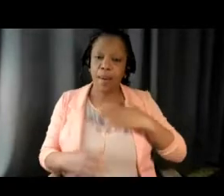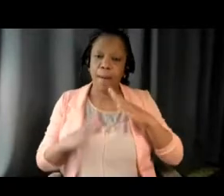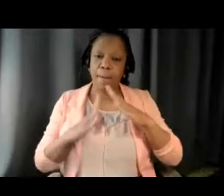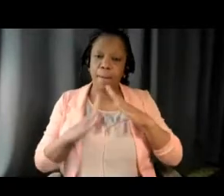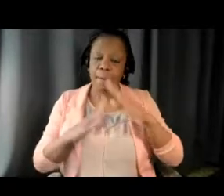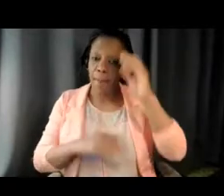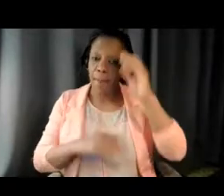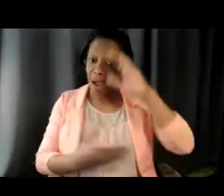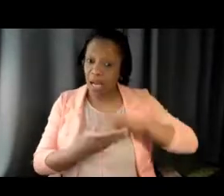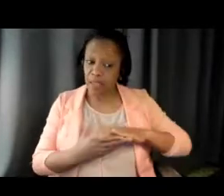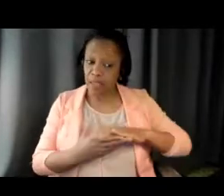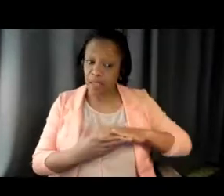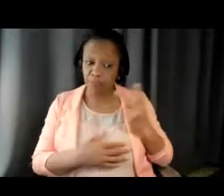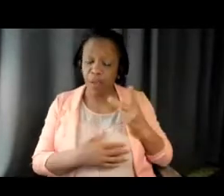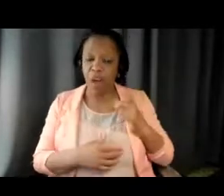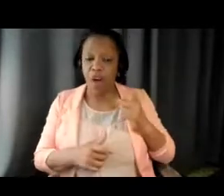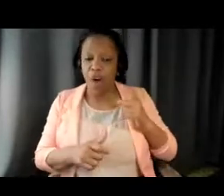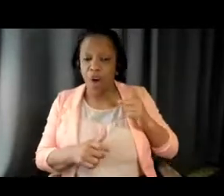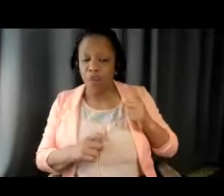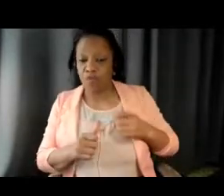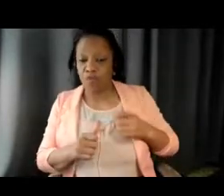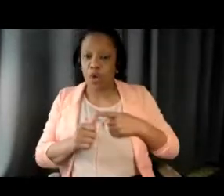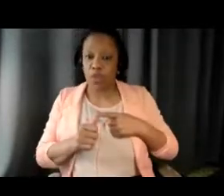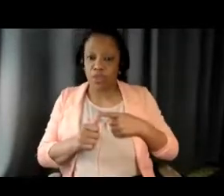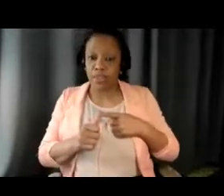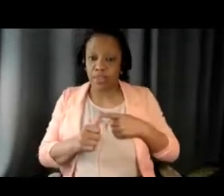property, we weren't